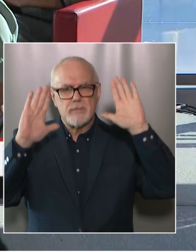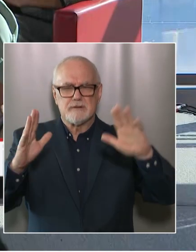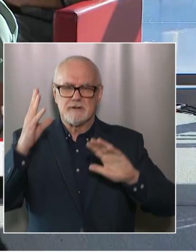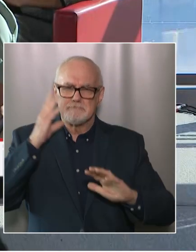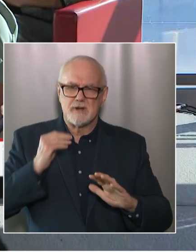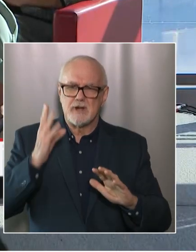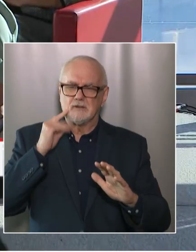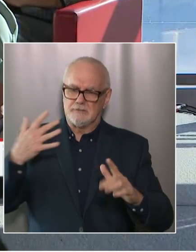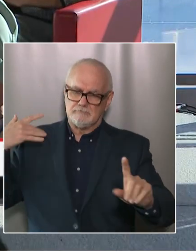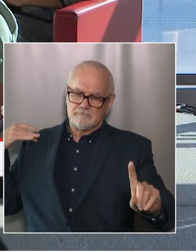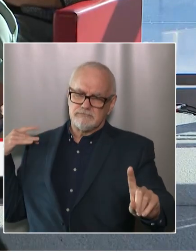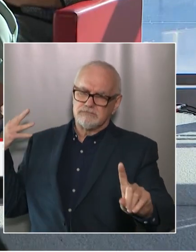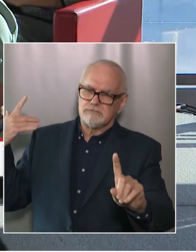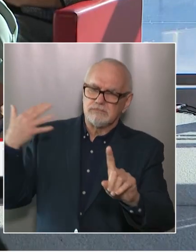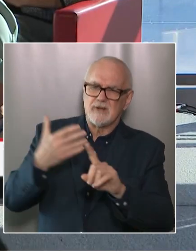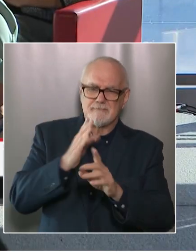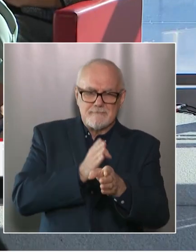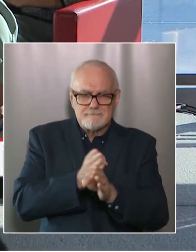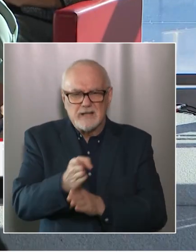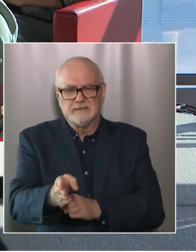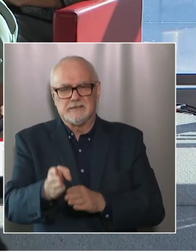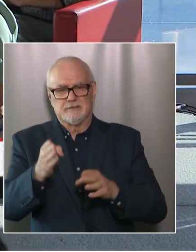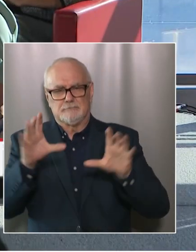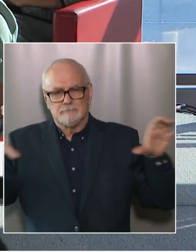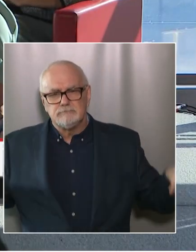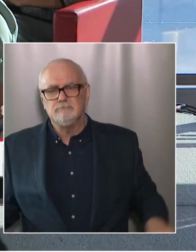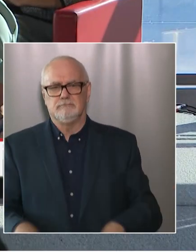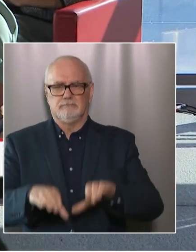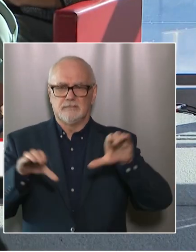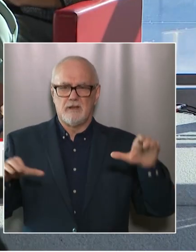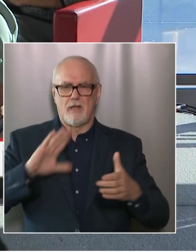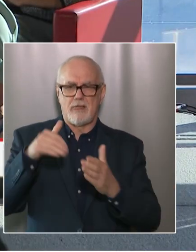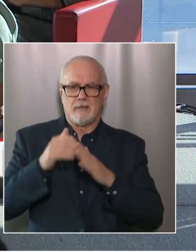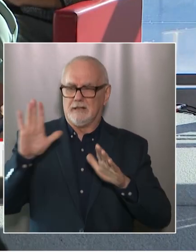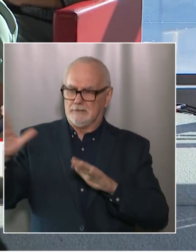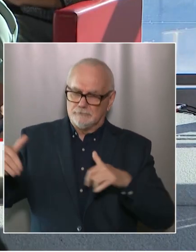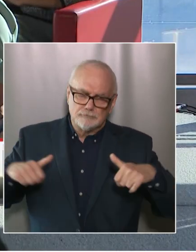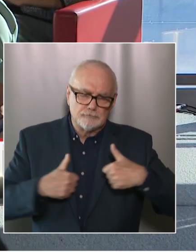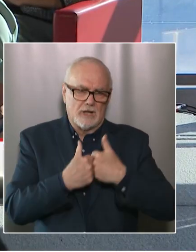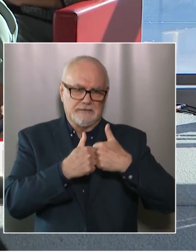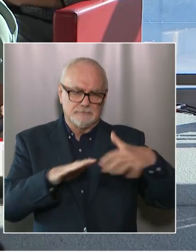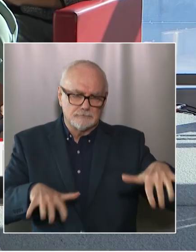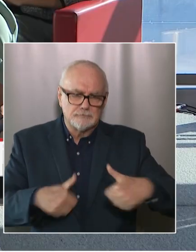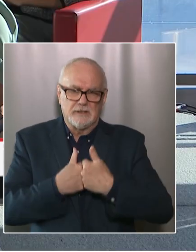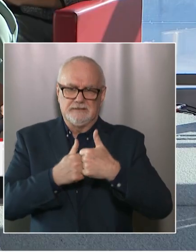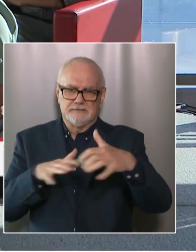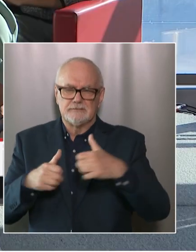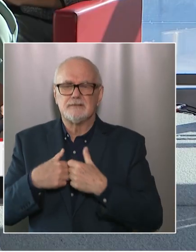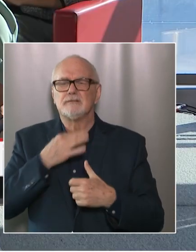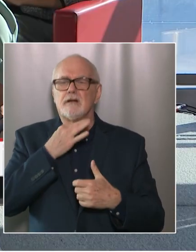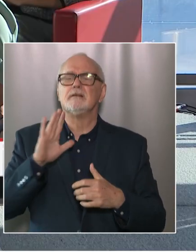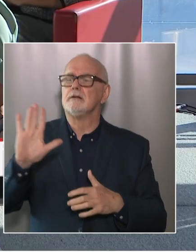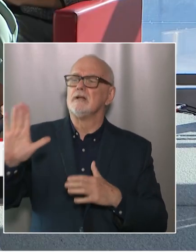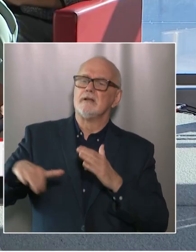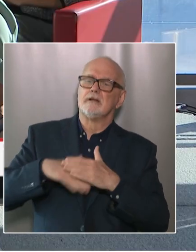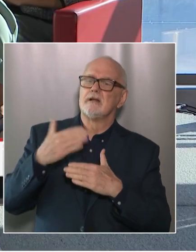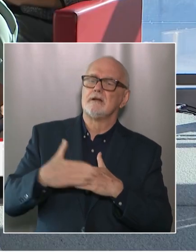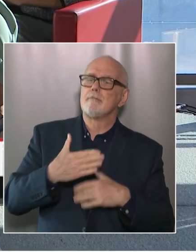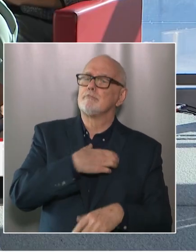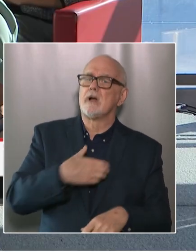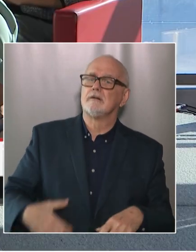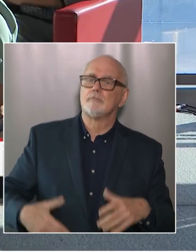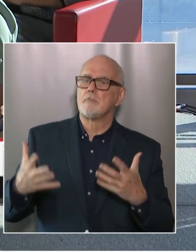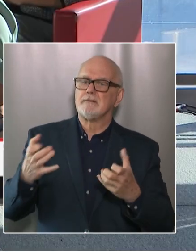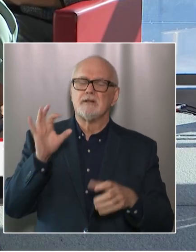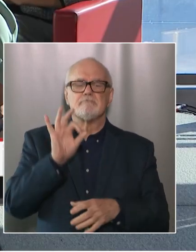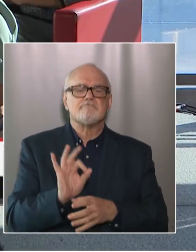can be incredibly hard. I guess what is one thing about economic development that the next mayor needs to know, or that you would want to